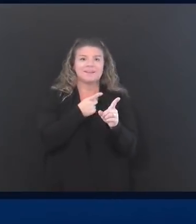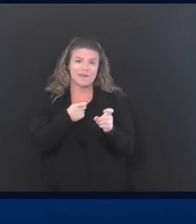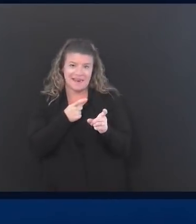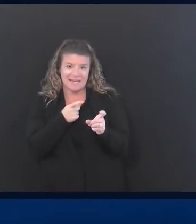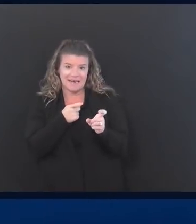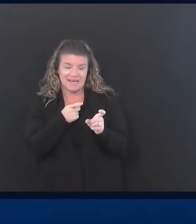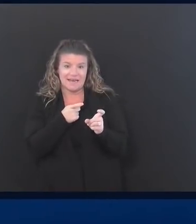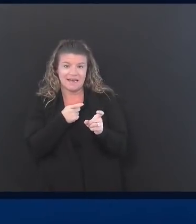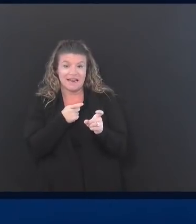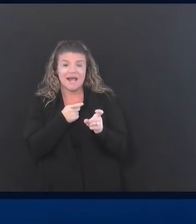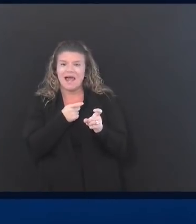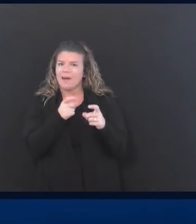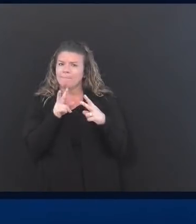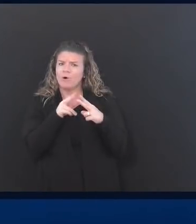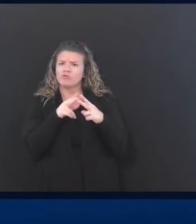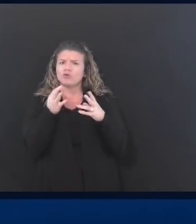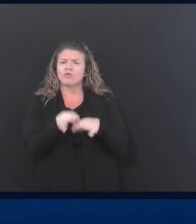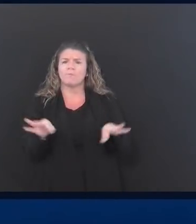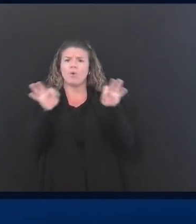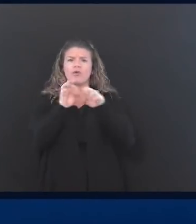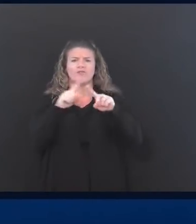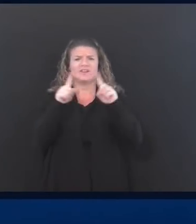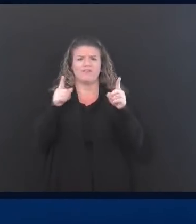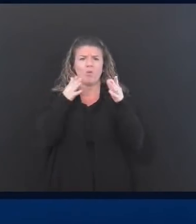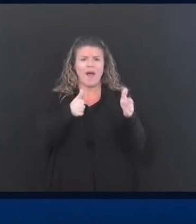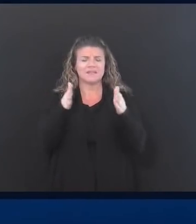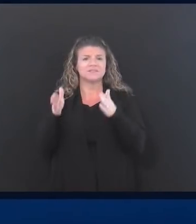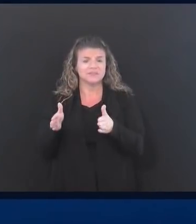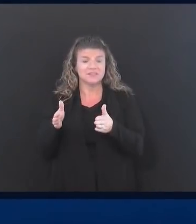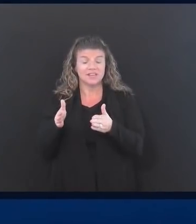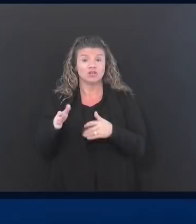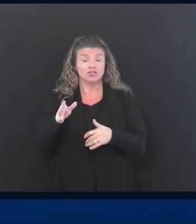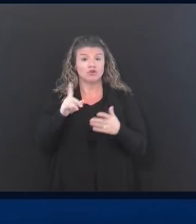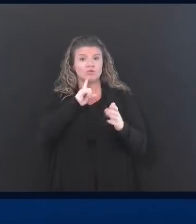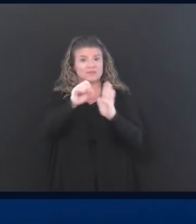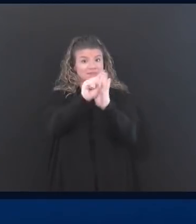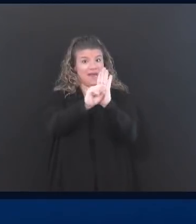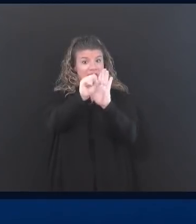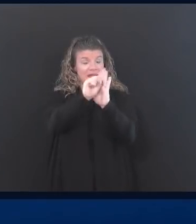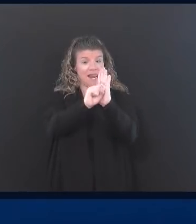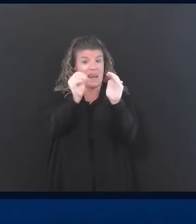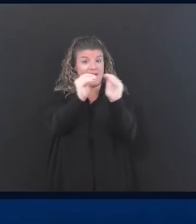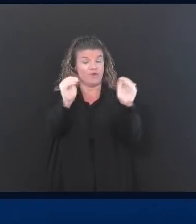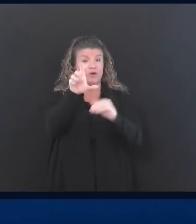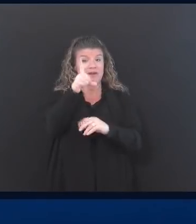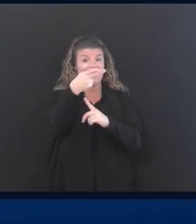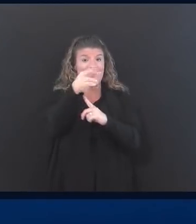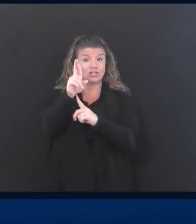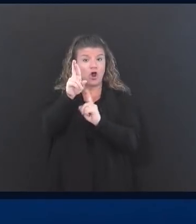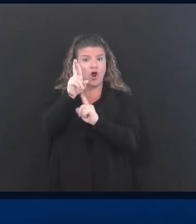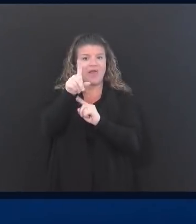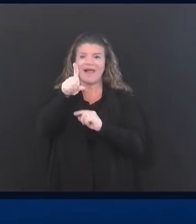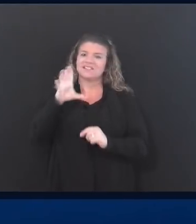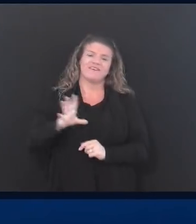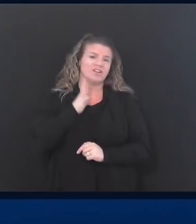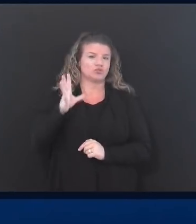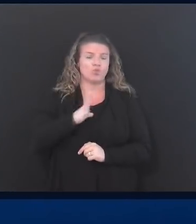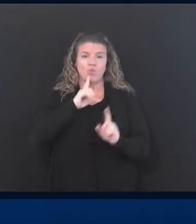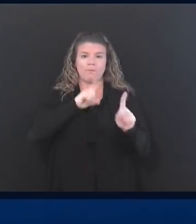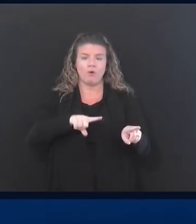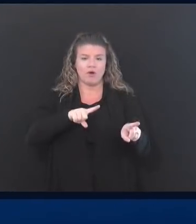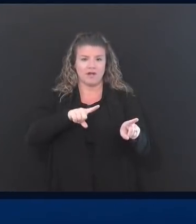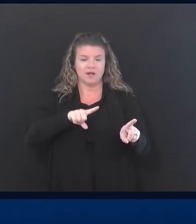and they are important at different levels in different ways. So at the state level, DHHR is the official reporting agency